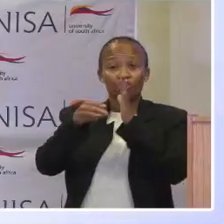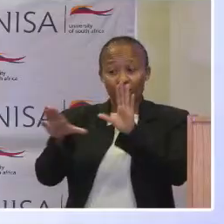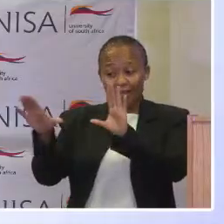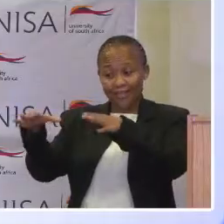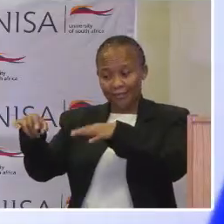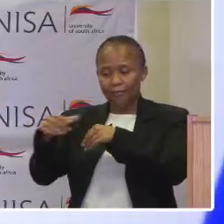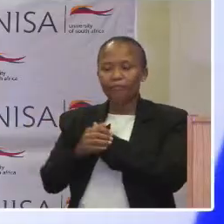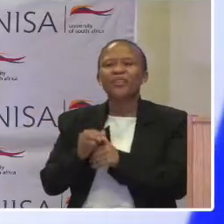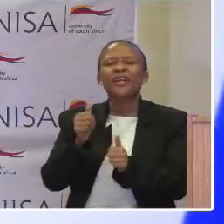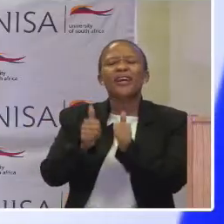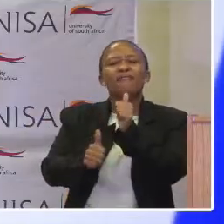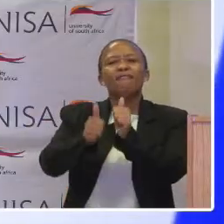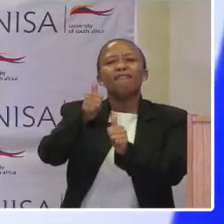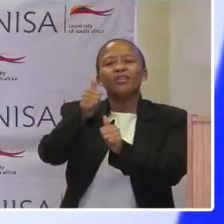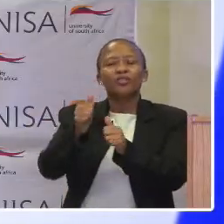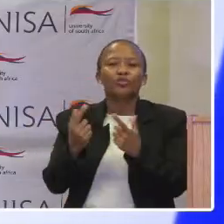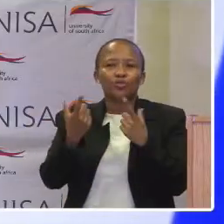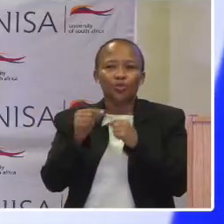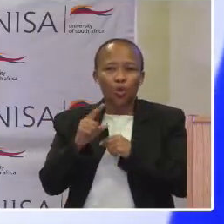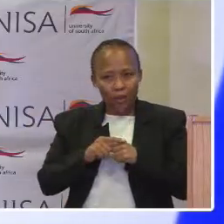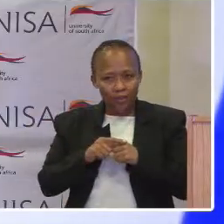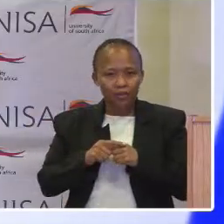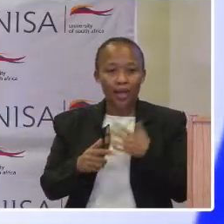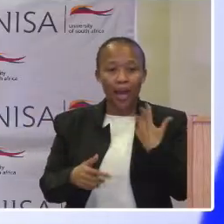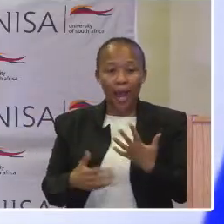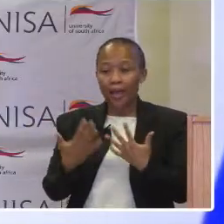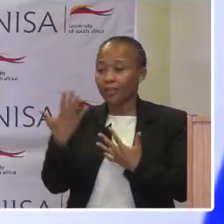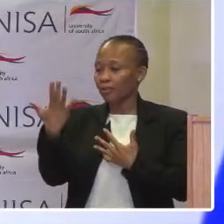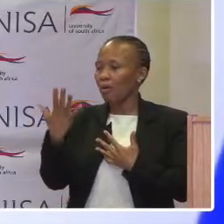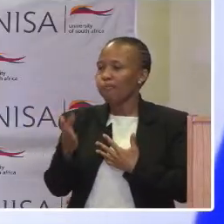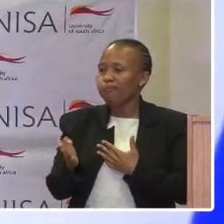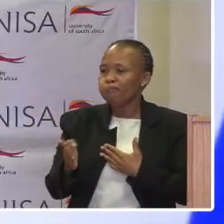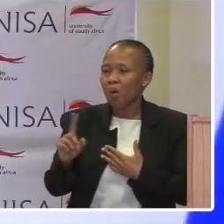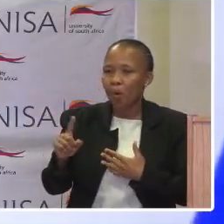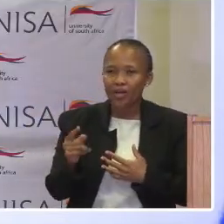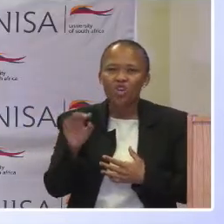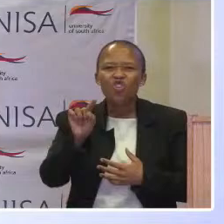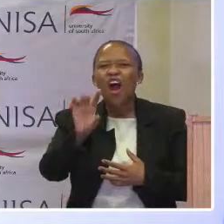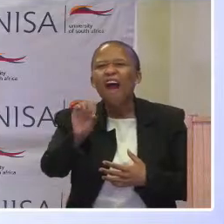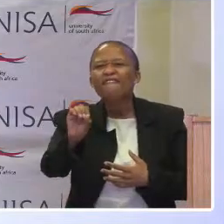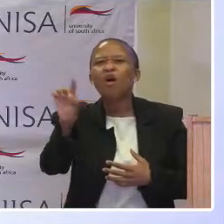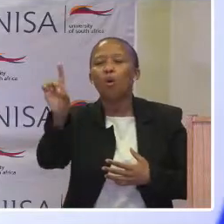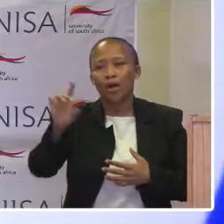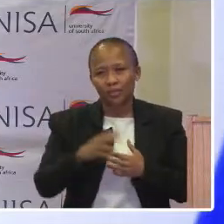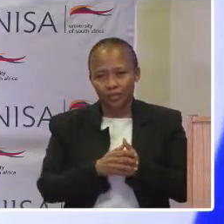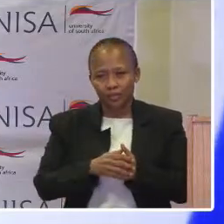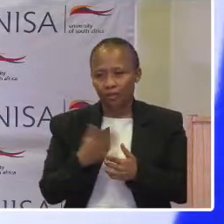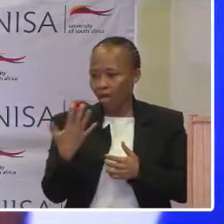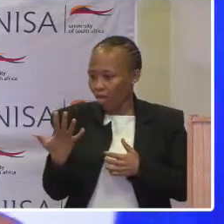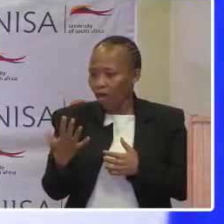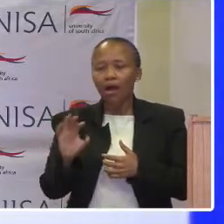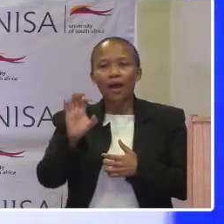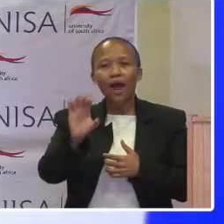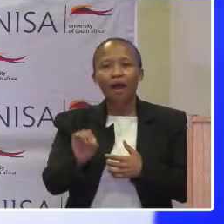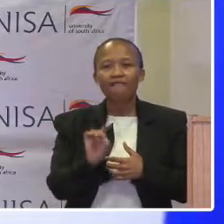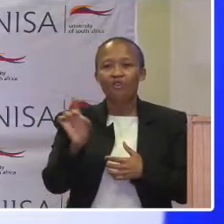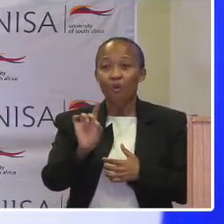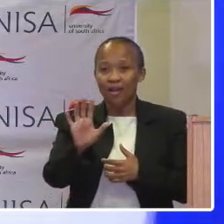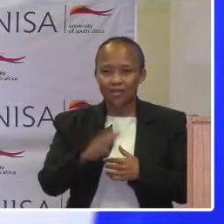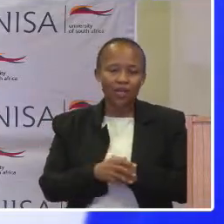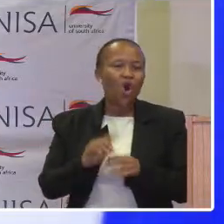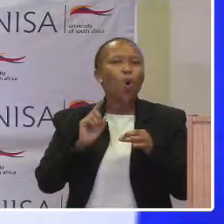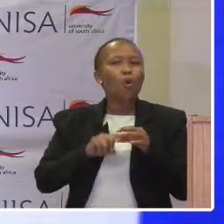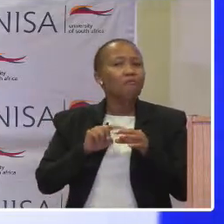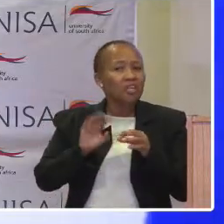is to ask the question, what is in your hand? What is in your hand? So you've got a qualification, you have